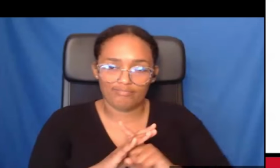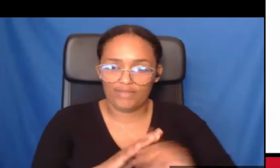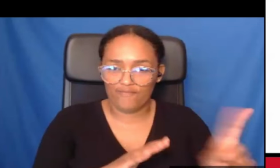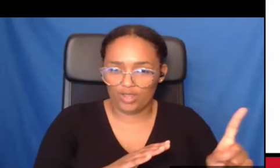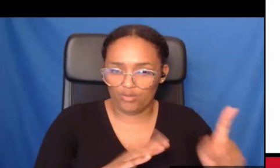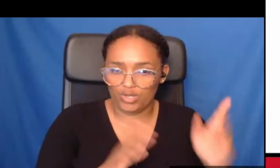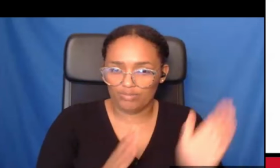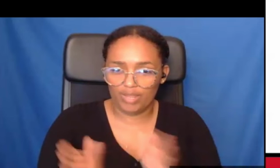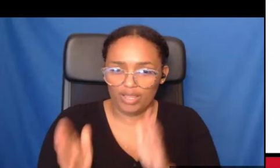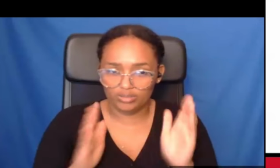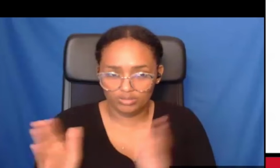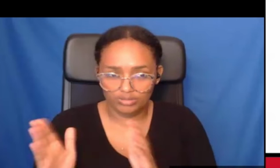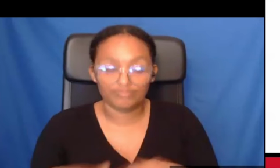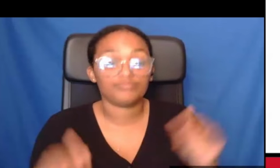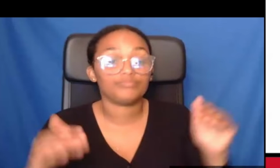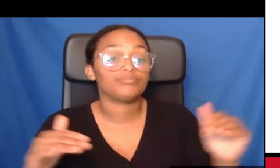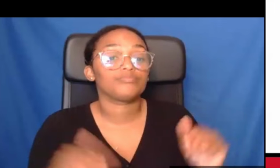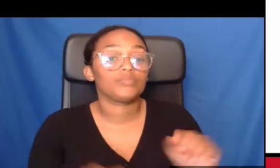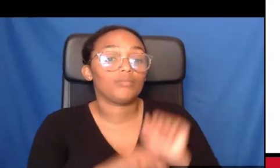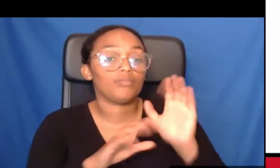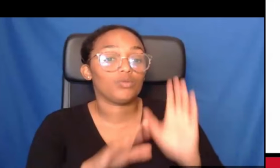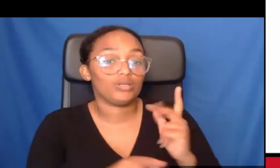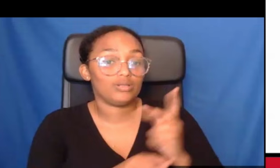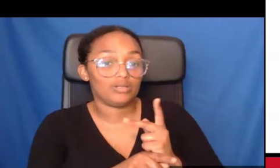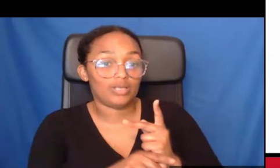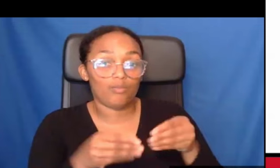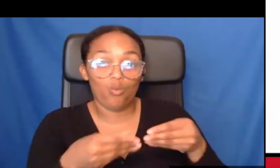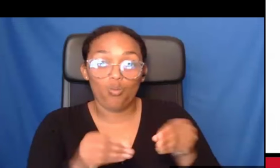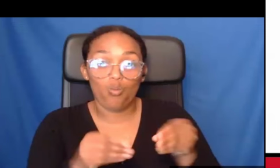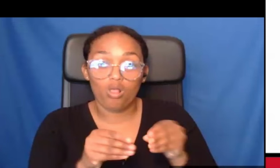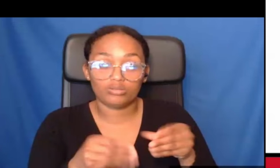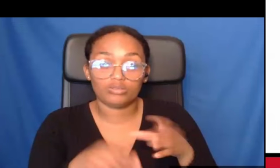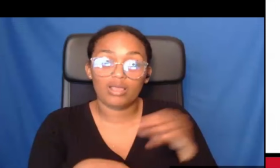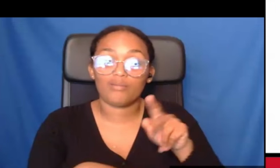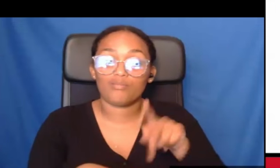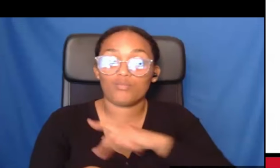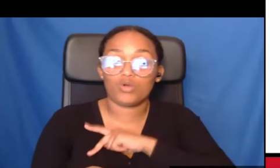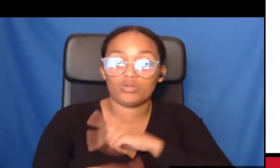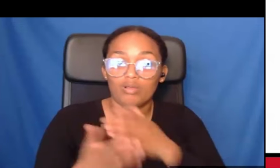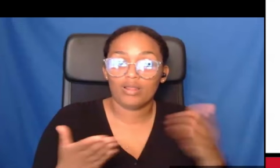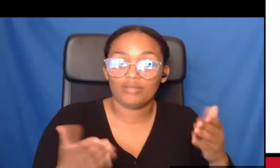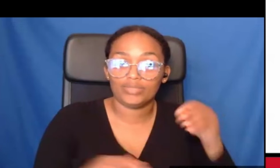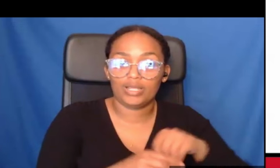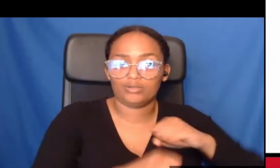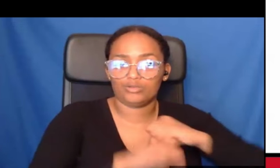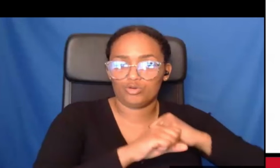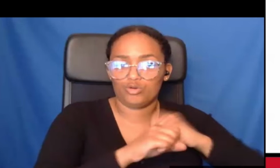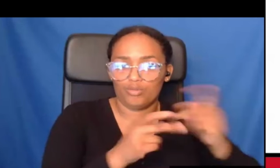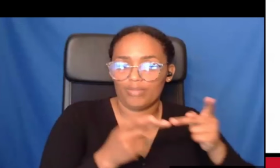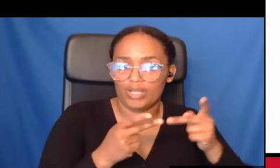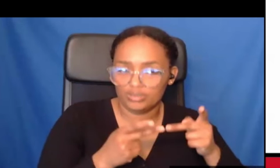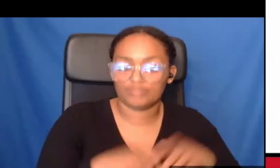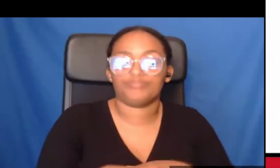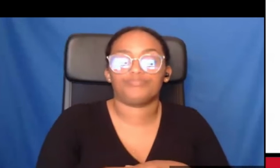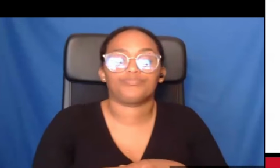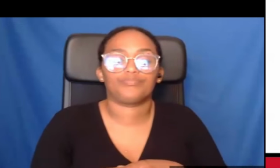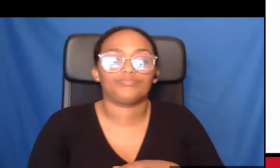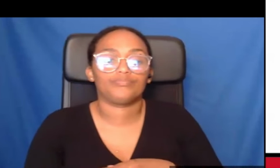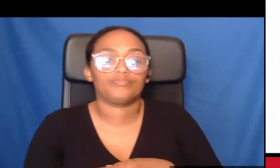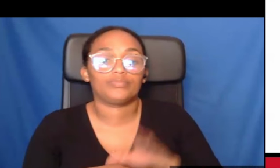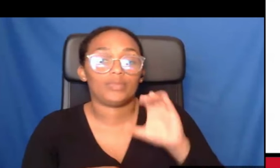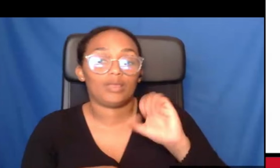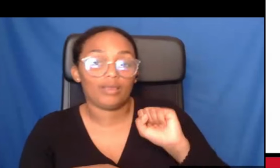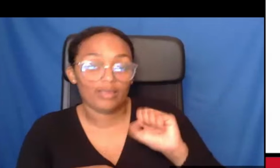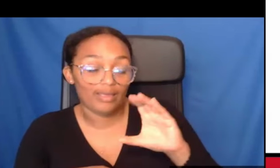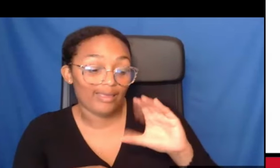Have your employees keep wallets and other personal items in a secure place. Keep the business's cash and other